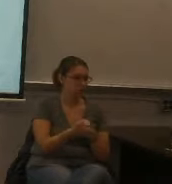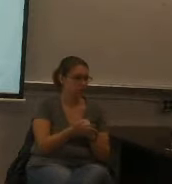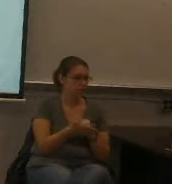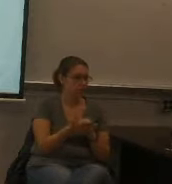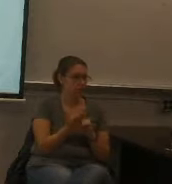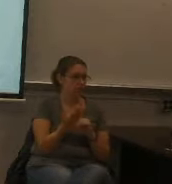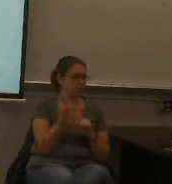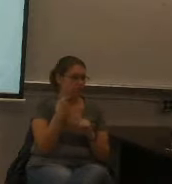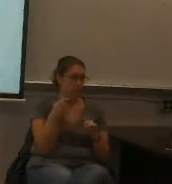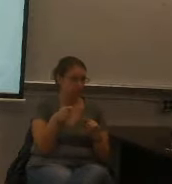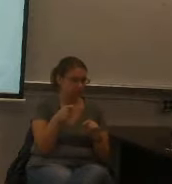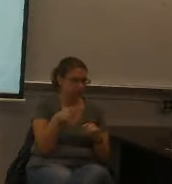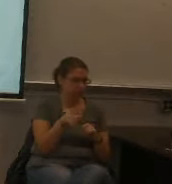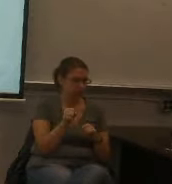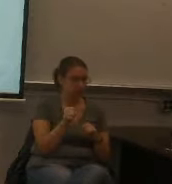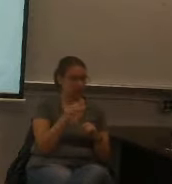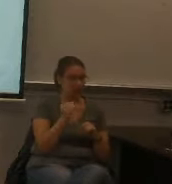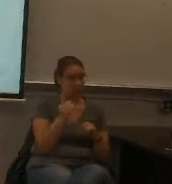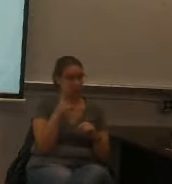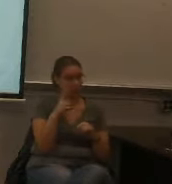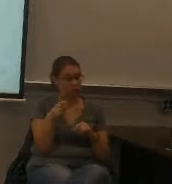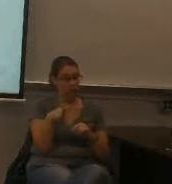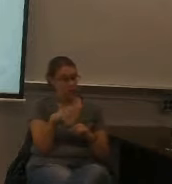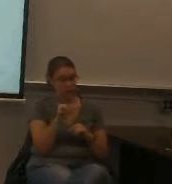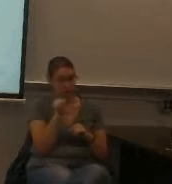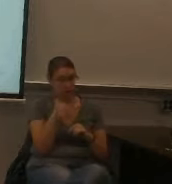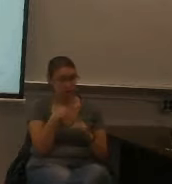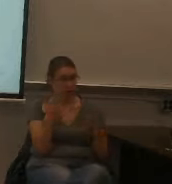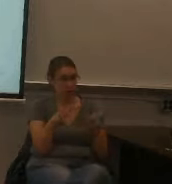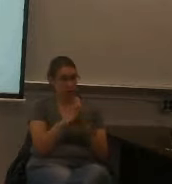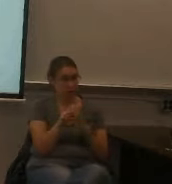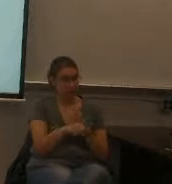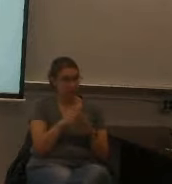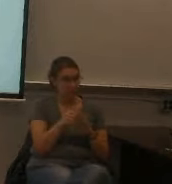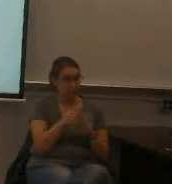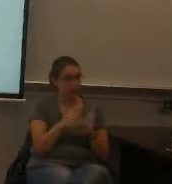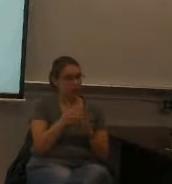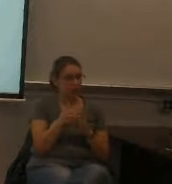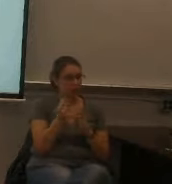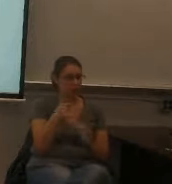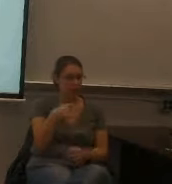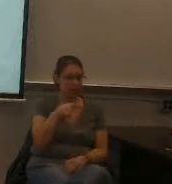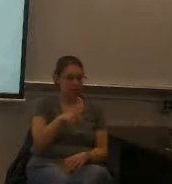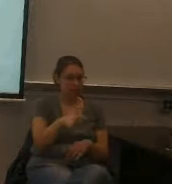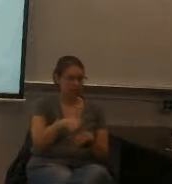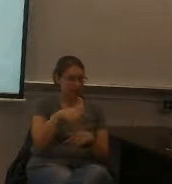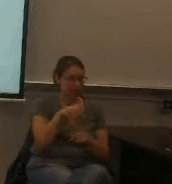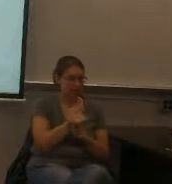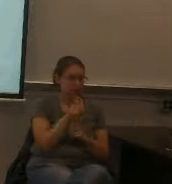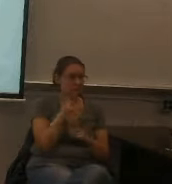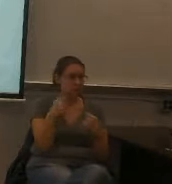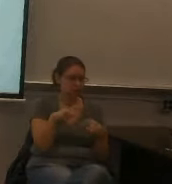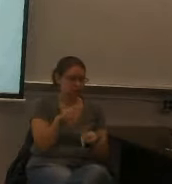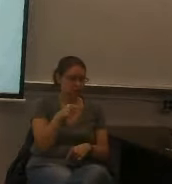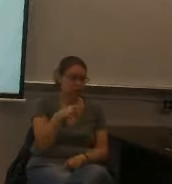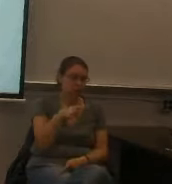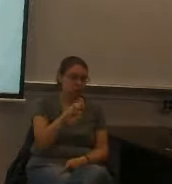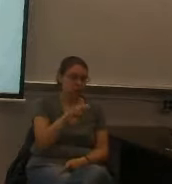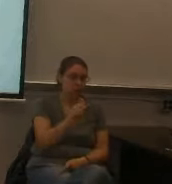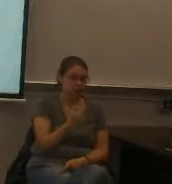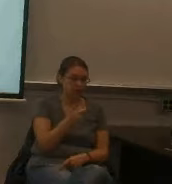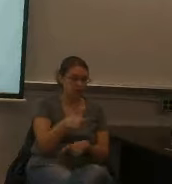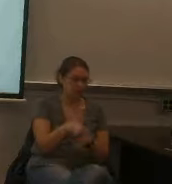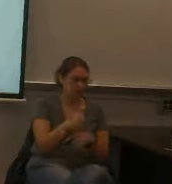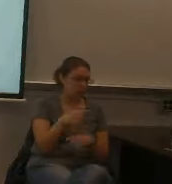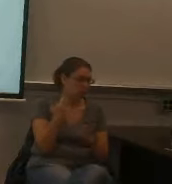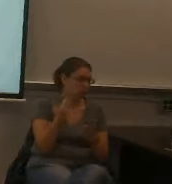species where there isn't a closed season, oftentimes the peak time to catch them is during spawning season or close